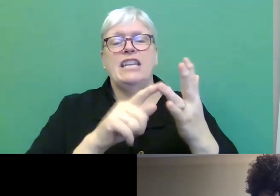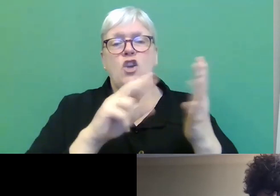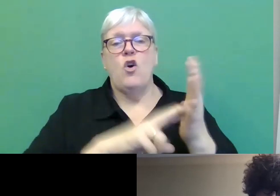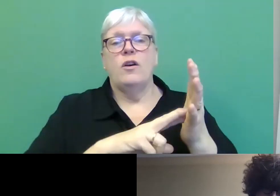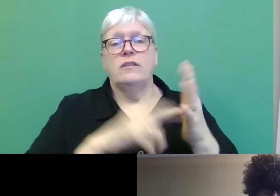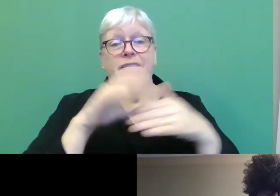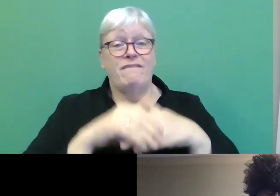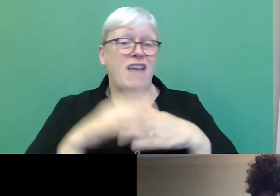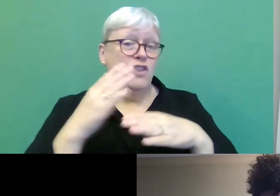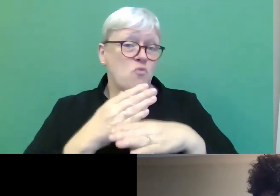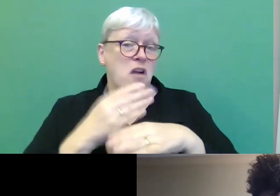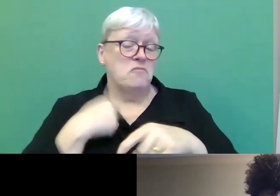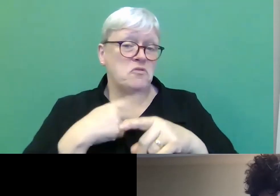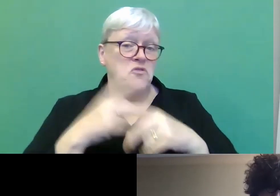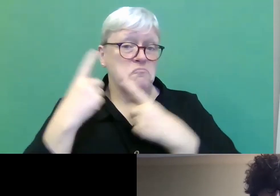maybe hit them up. Maybe they've got